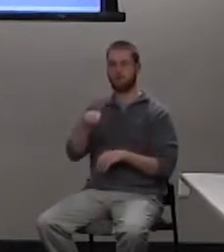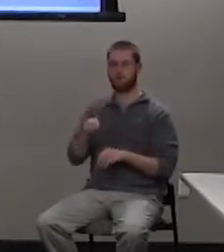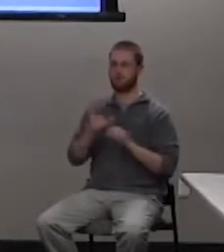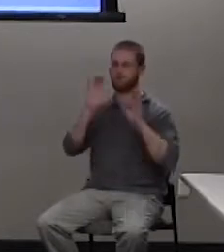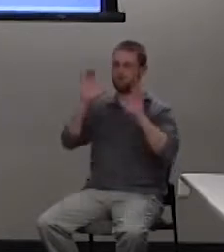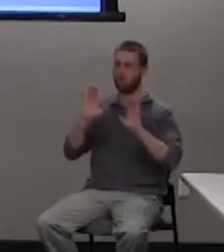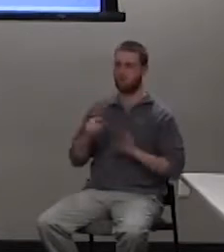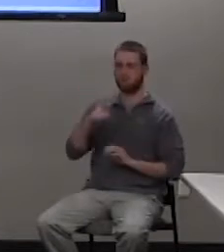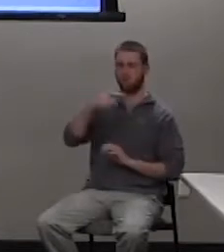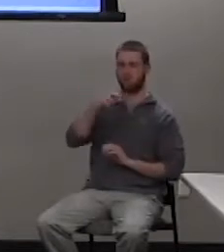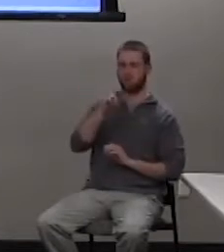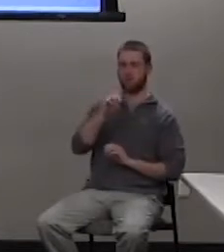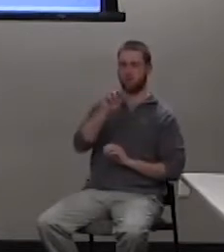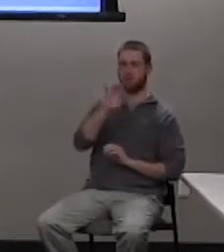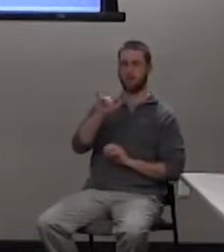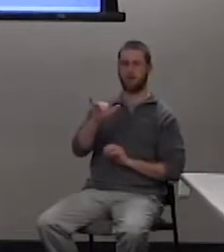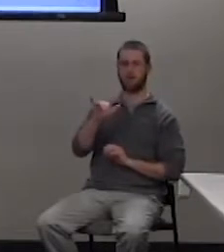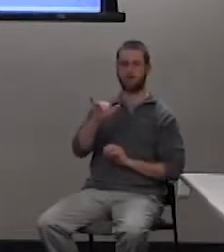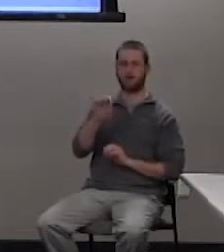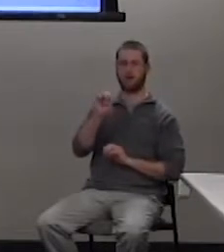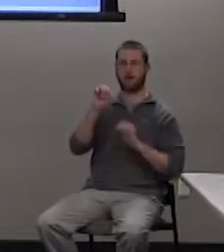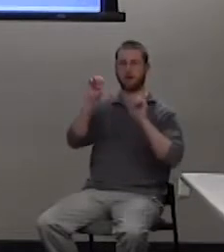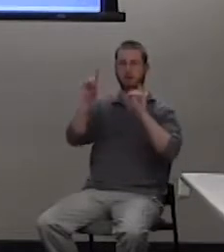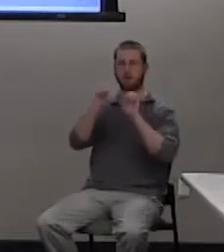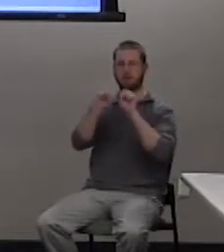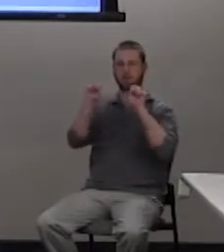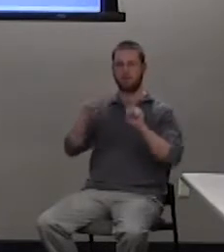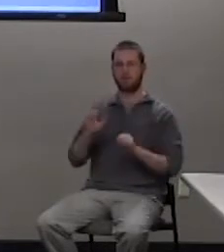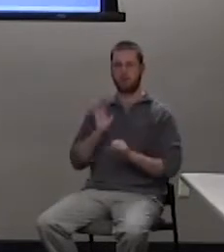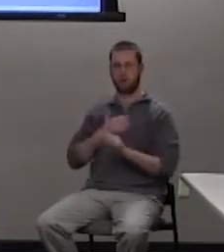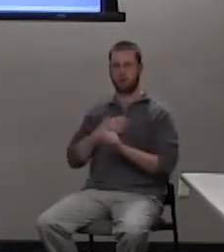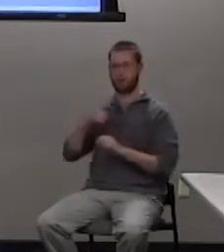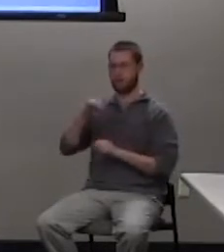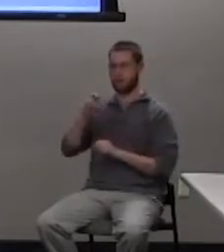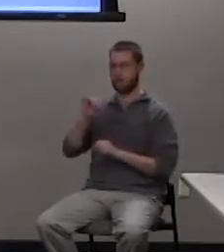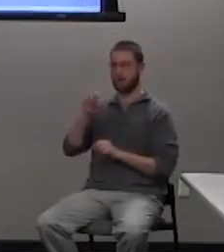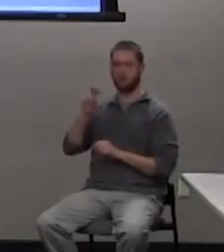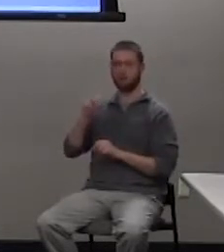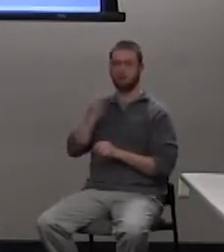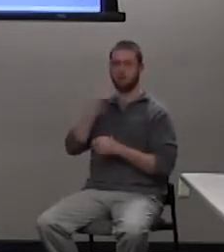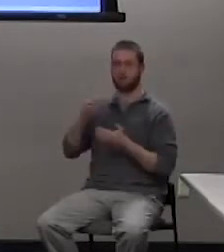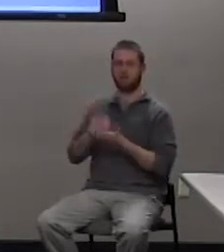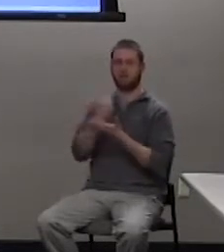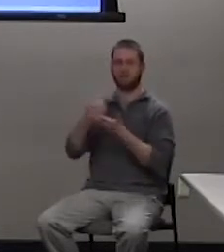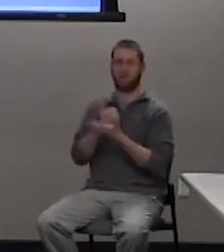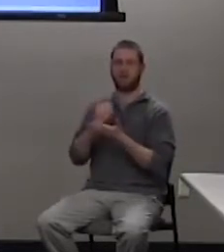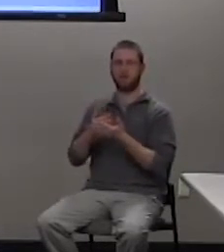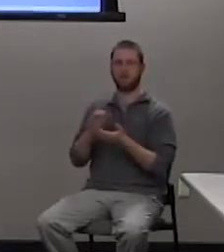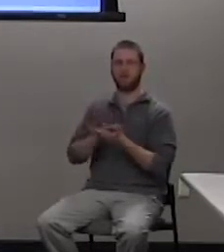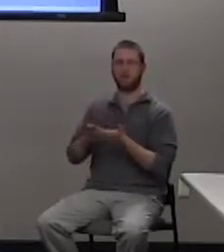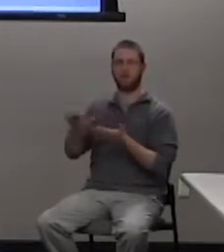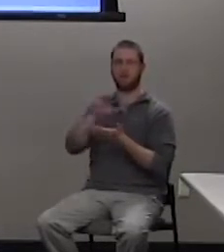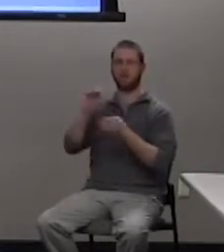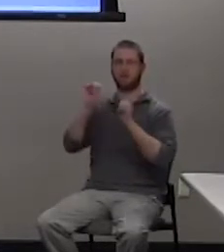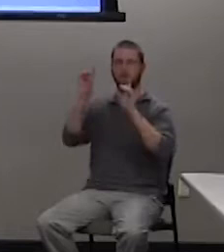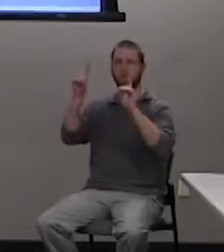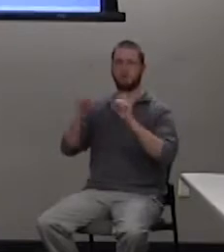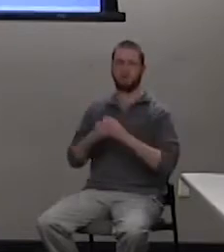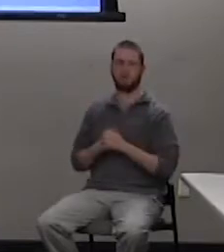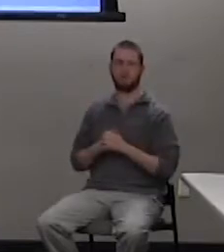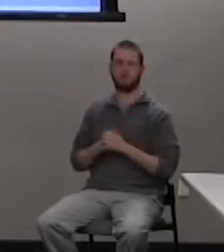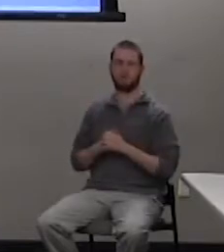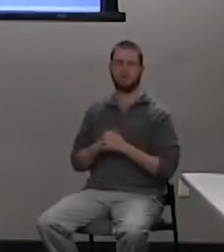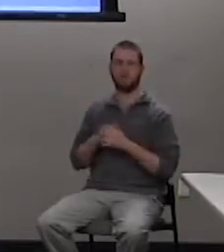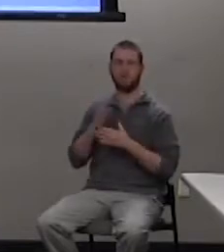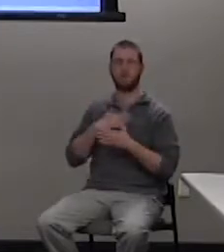system. We have a population that doesn't take advantage of post-secondary education as much. That has